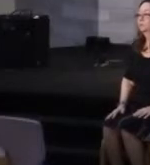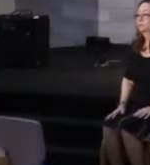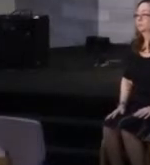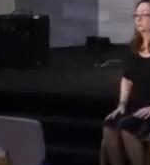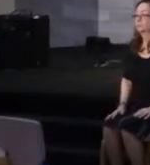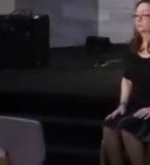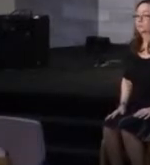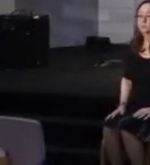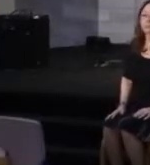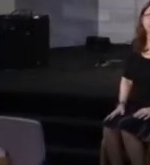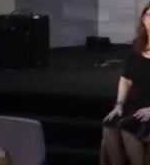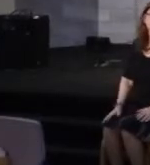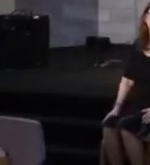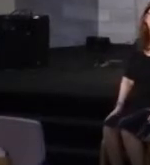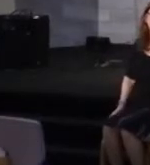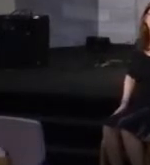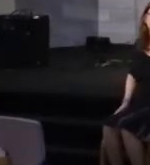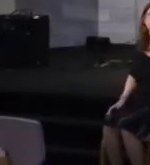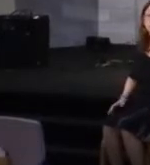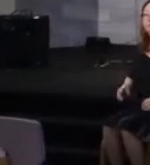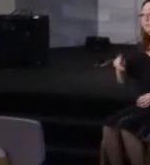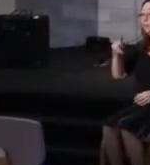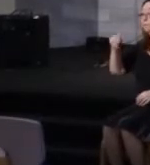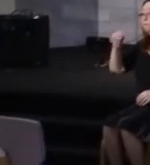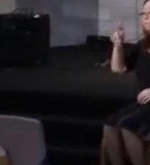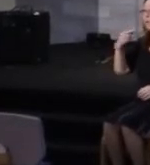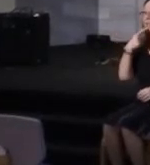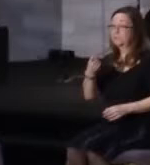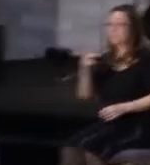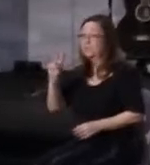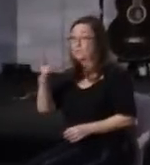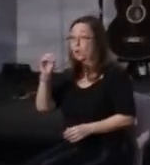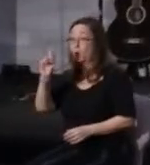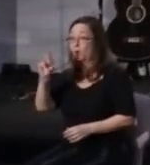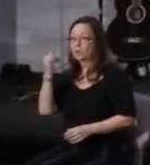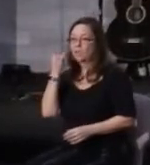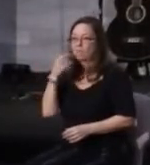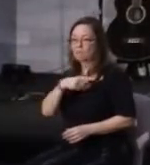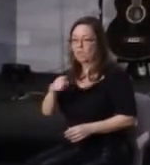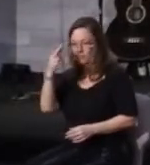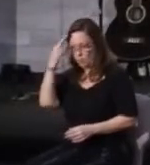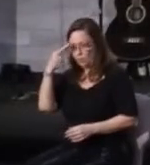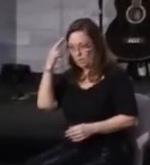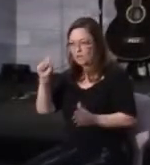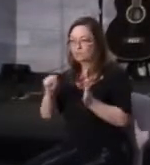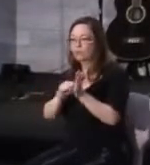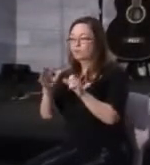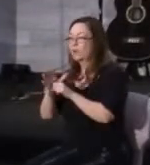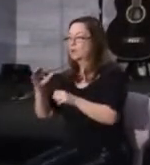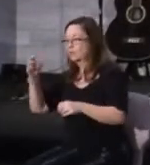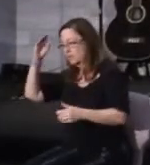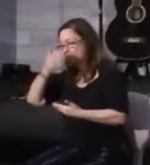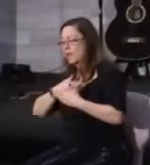not what they do. Paul put it like this in 2 Corinthians. If they would have realized they were crucifying the Son of Glory, they